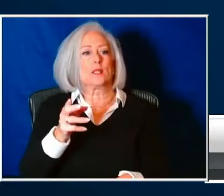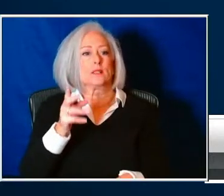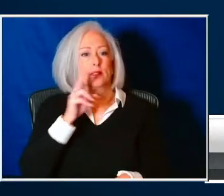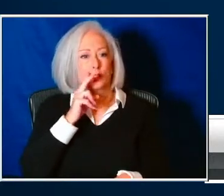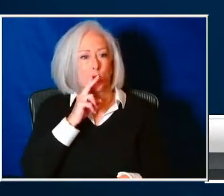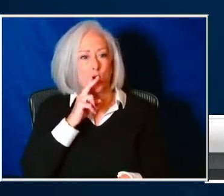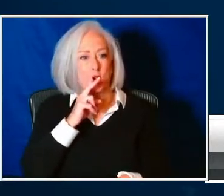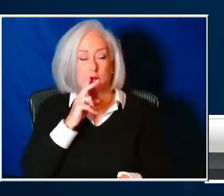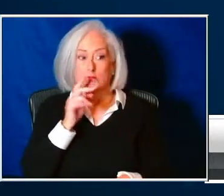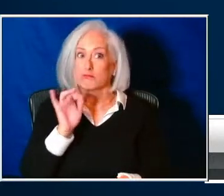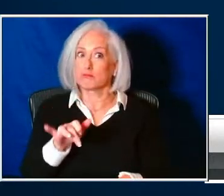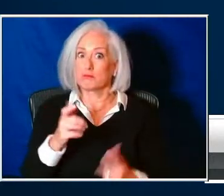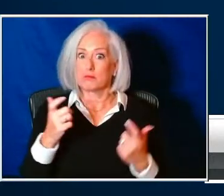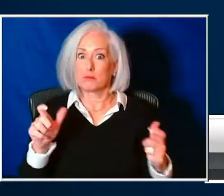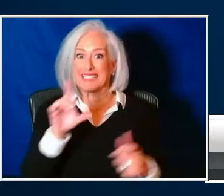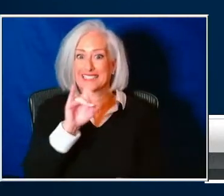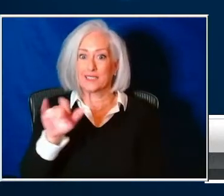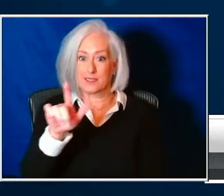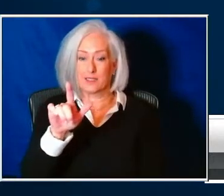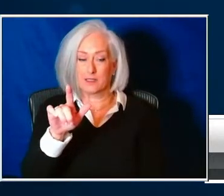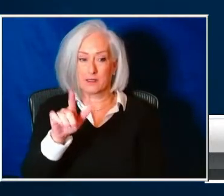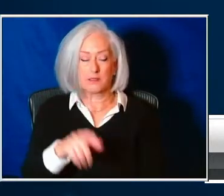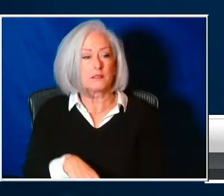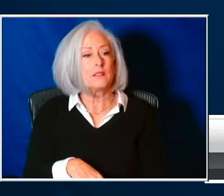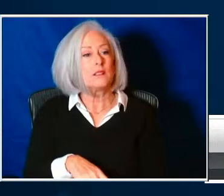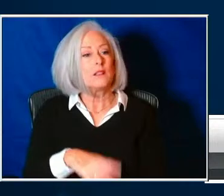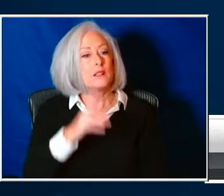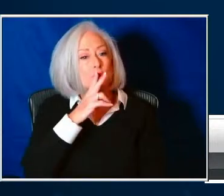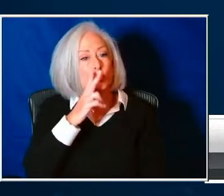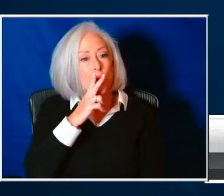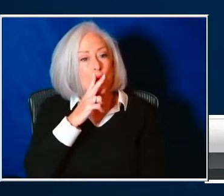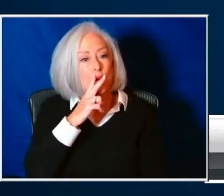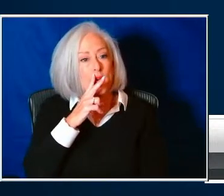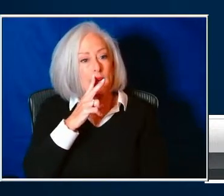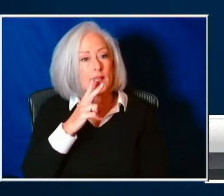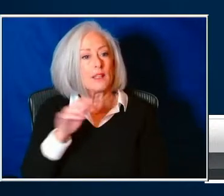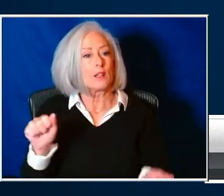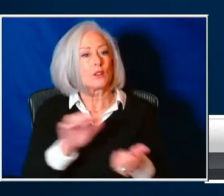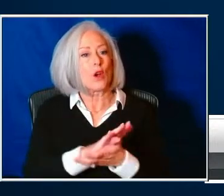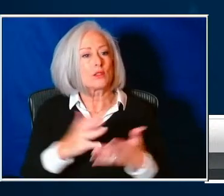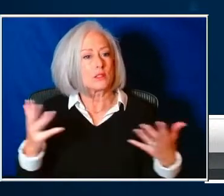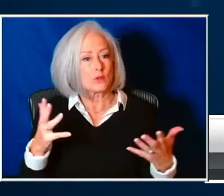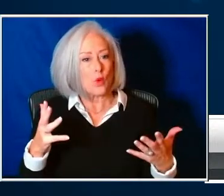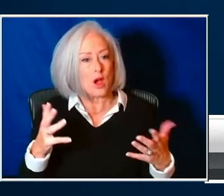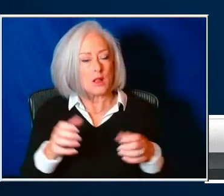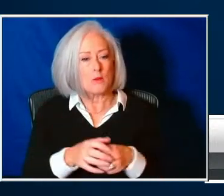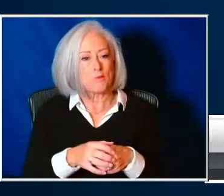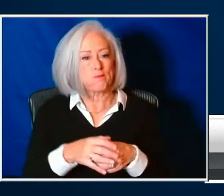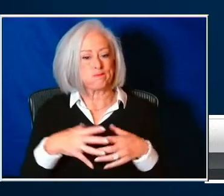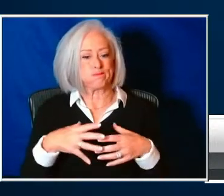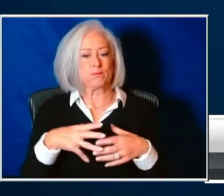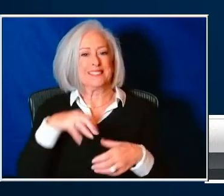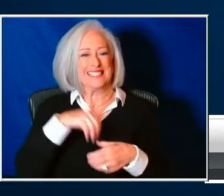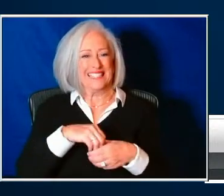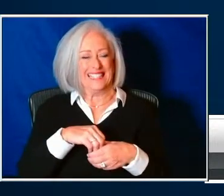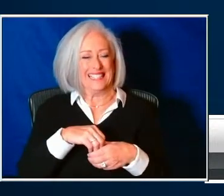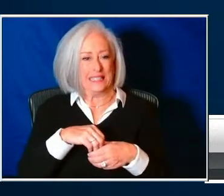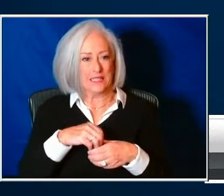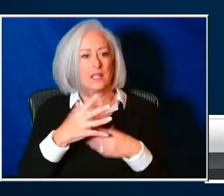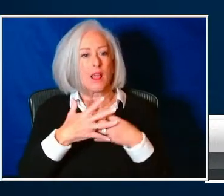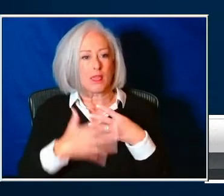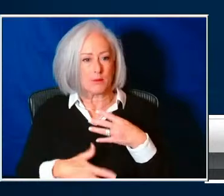deal. Smoking causes inflammation inside the blood vessel, so that can cause plaque to build